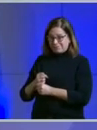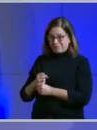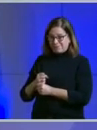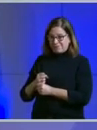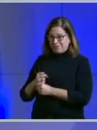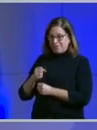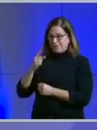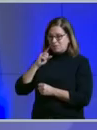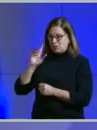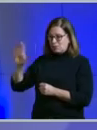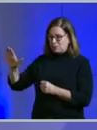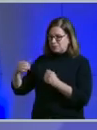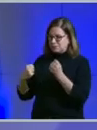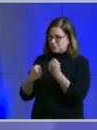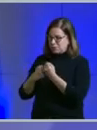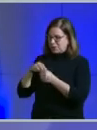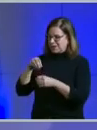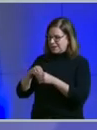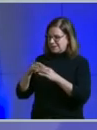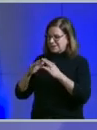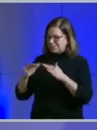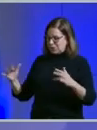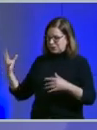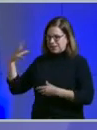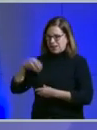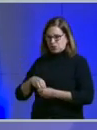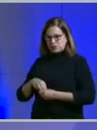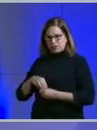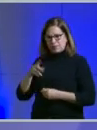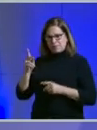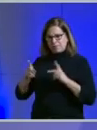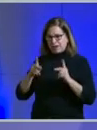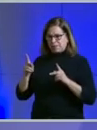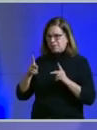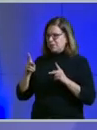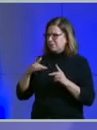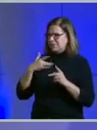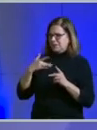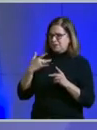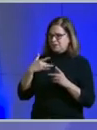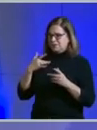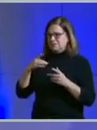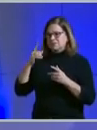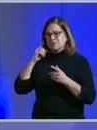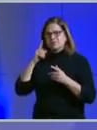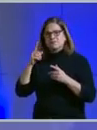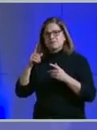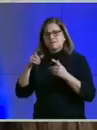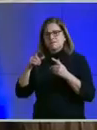of the diversity and inclusion of underrepresented communities in fields like STEM.